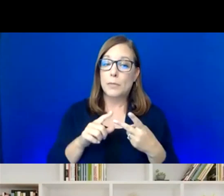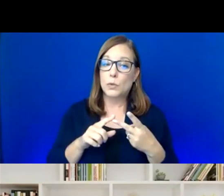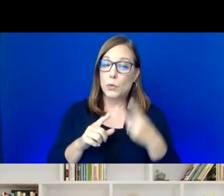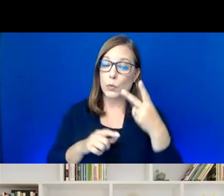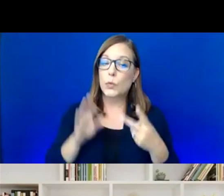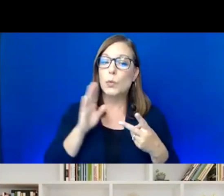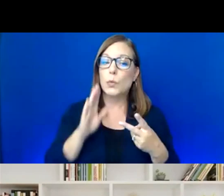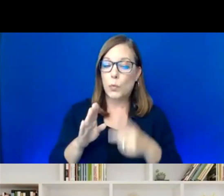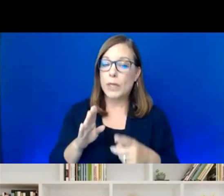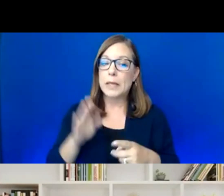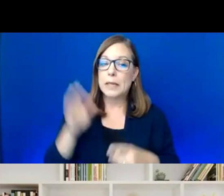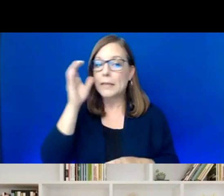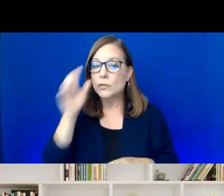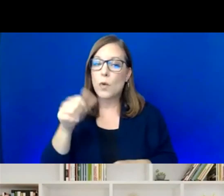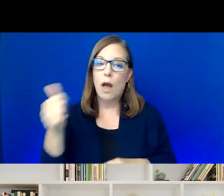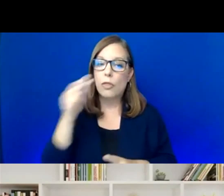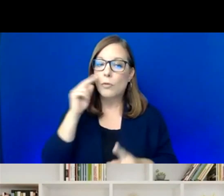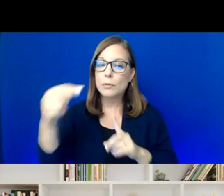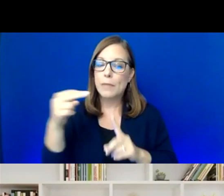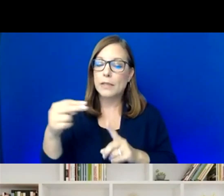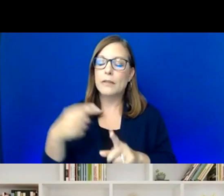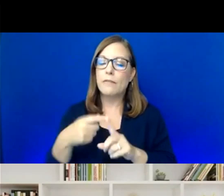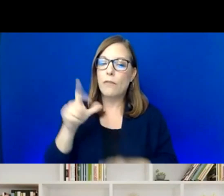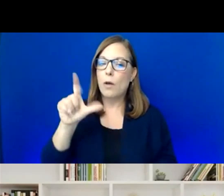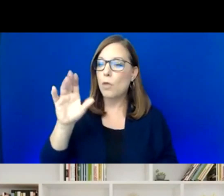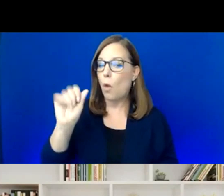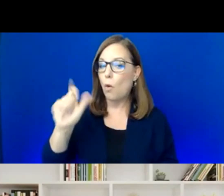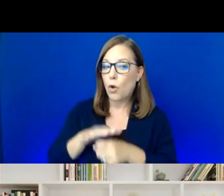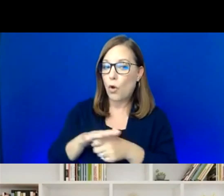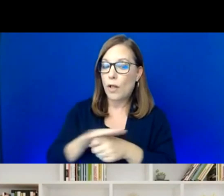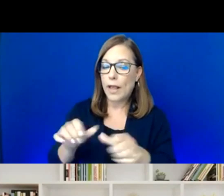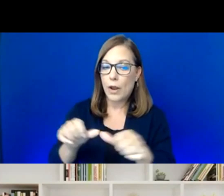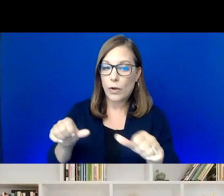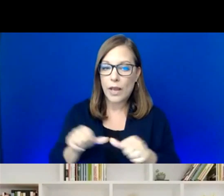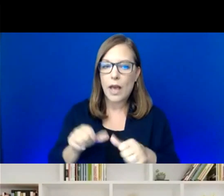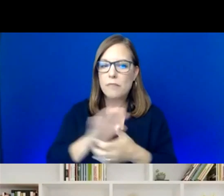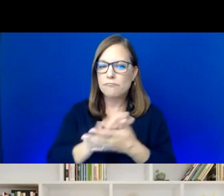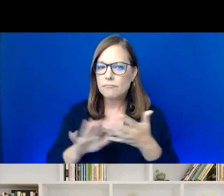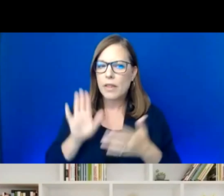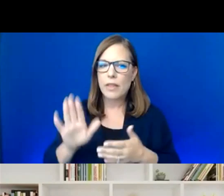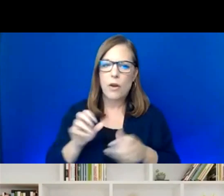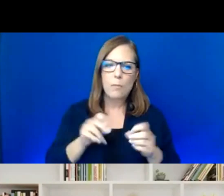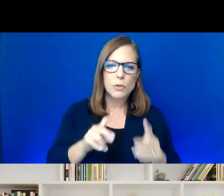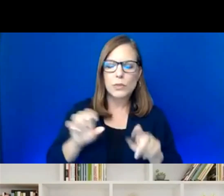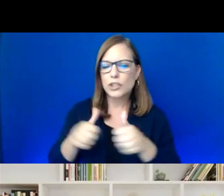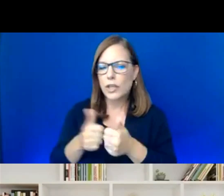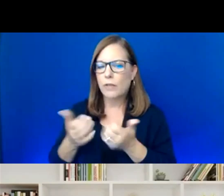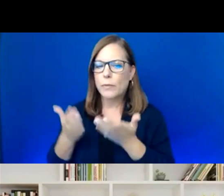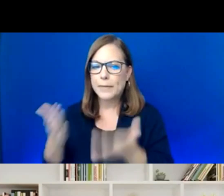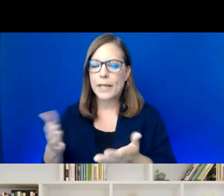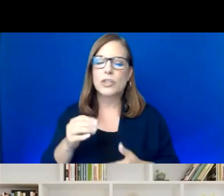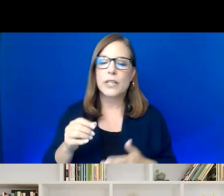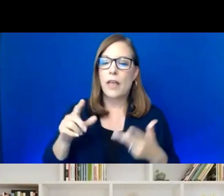perspectives where they'll go over opportunities, challenges, and recommendations. And then we'd roll into our public discussion where we hope to have a